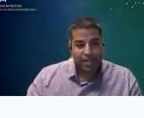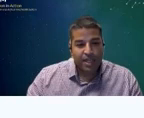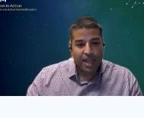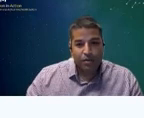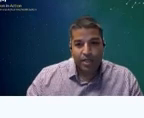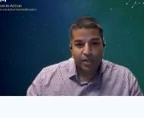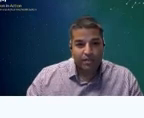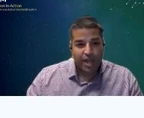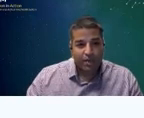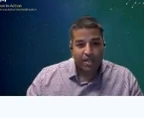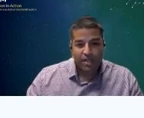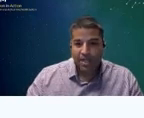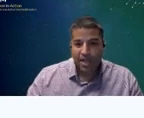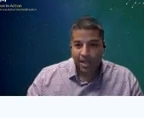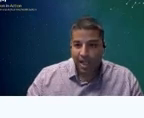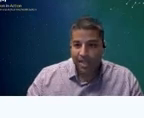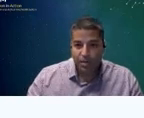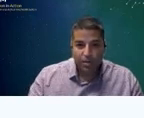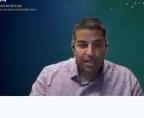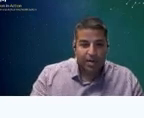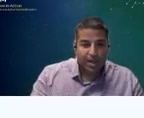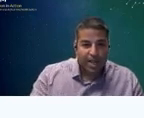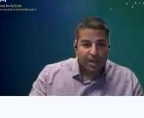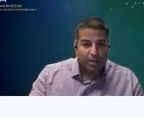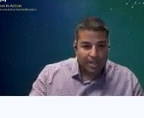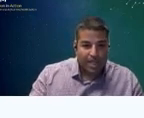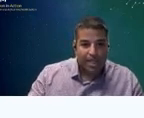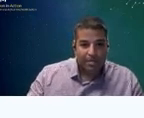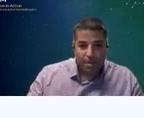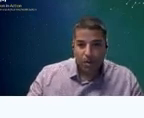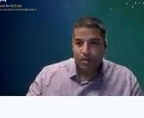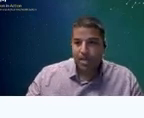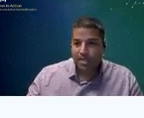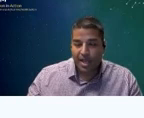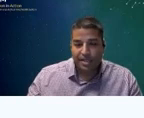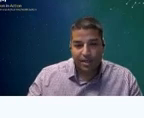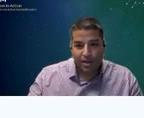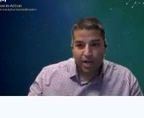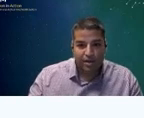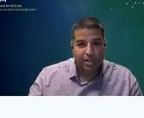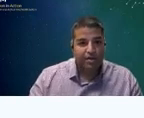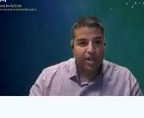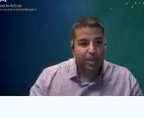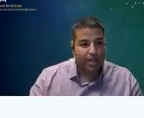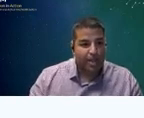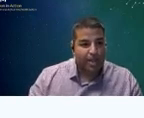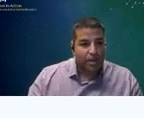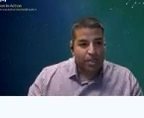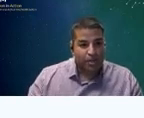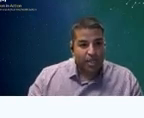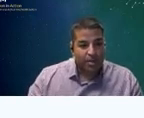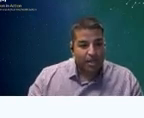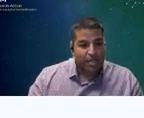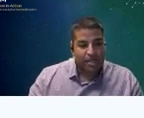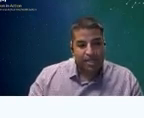technology, and research and evaluation. And it kind of aligns with what I said around we design, build, and test, and rigorously evaluate that.